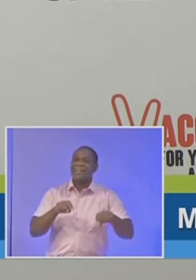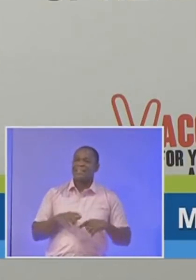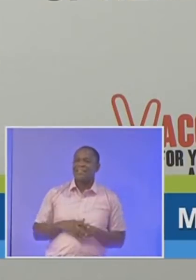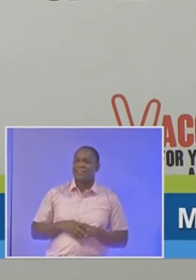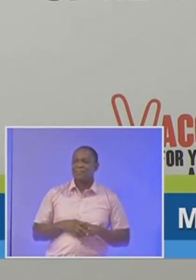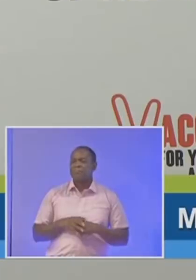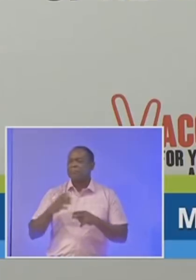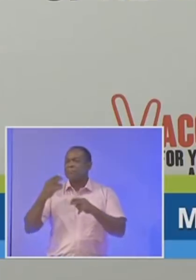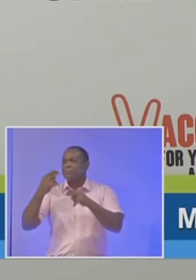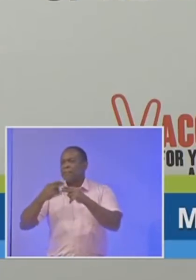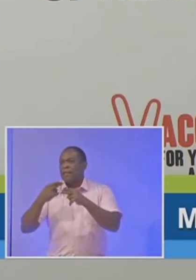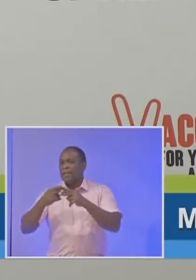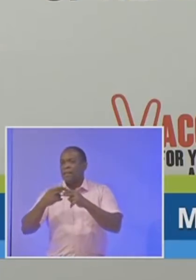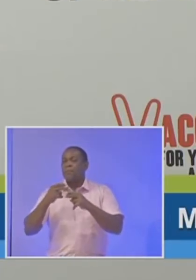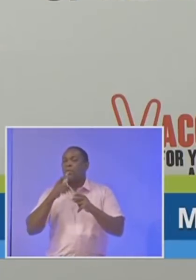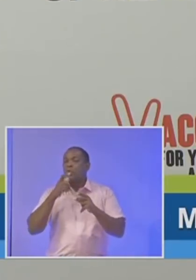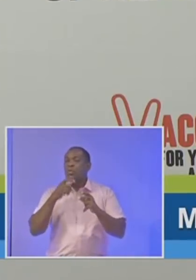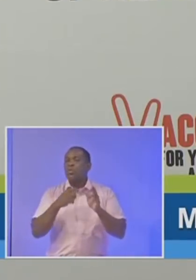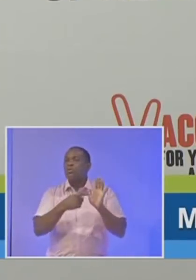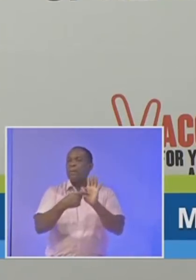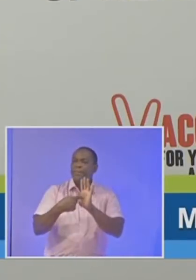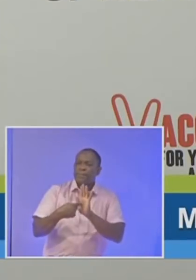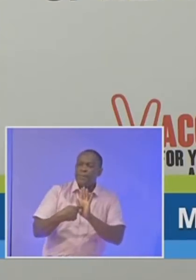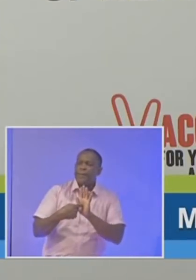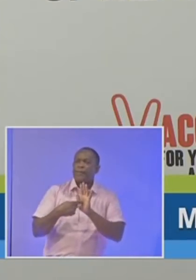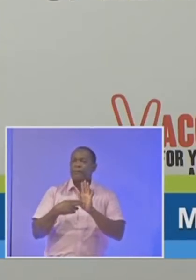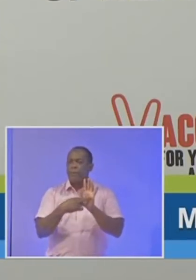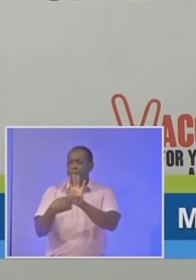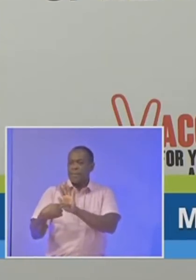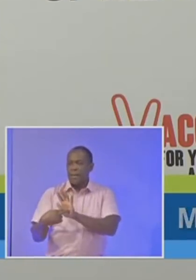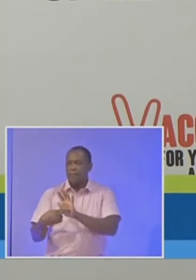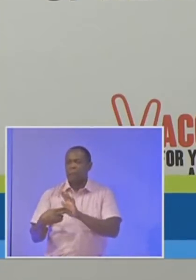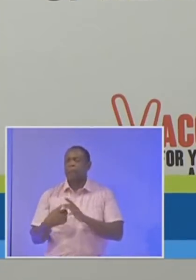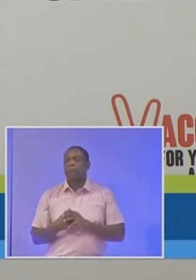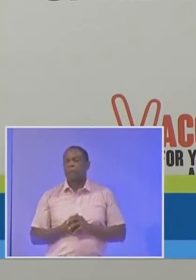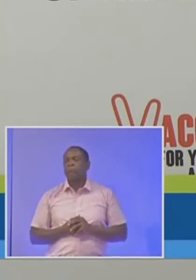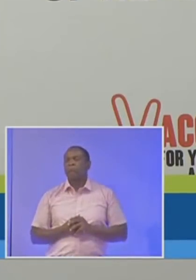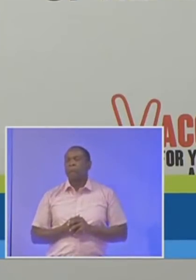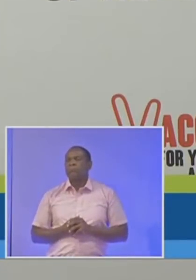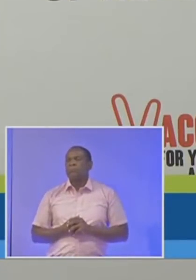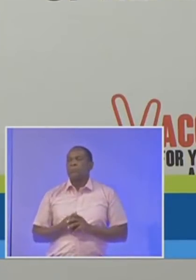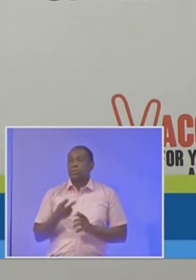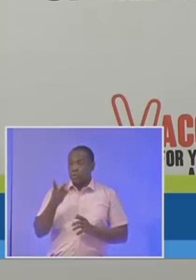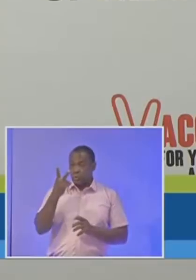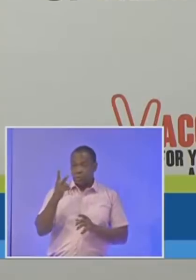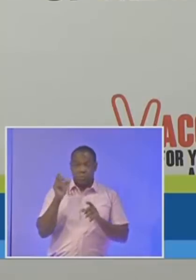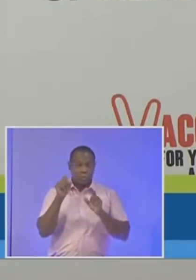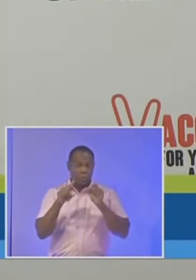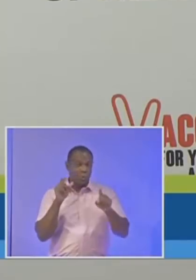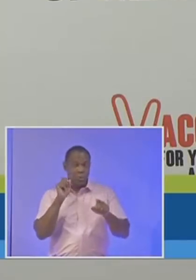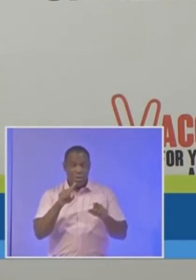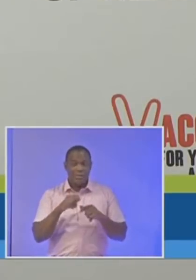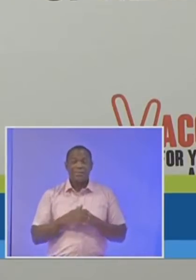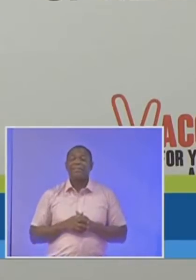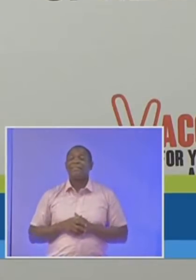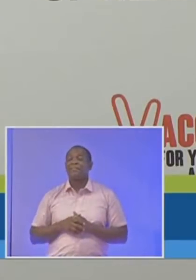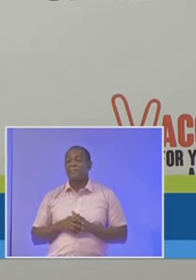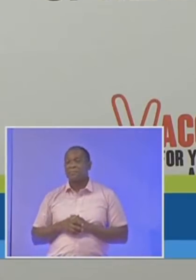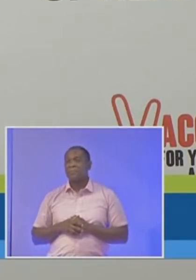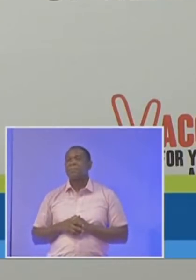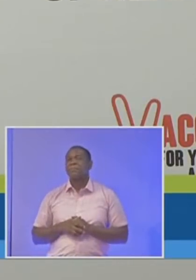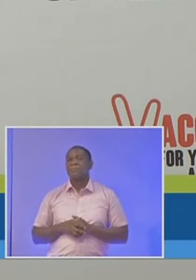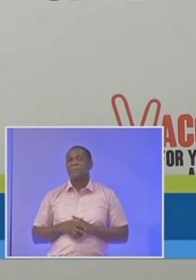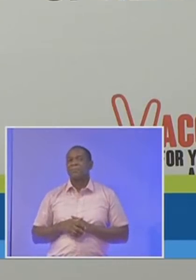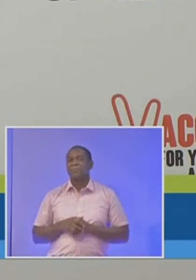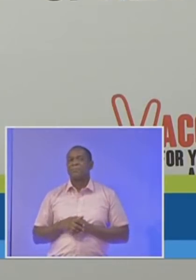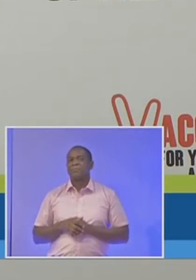no more than 2 questions in the first instance. We ask that you pose both questions at the same time, and our panelists